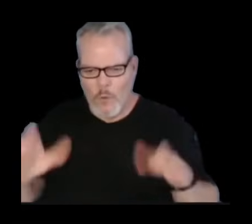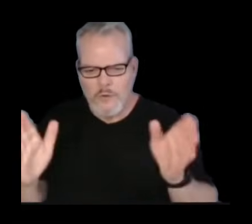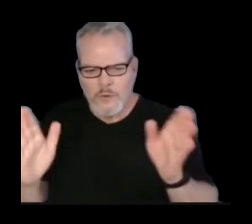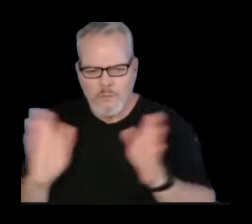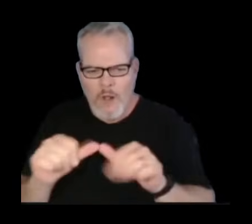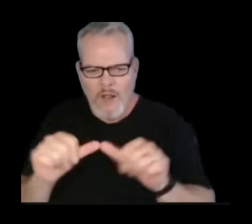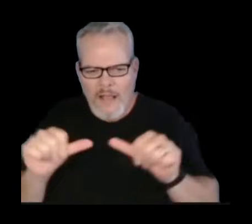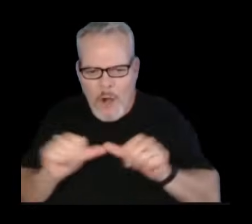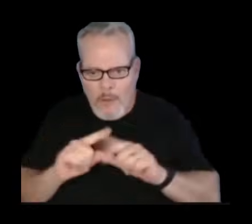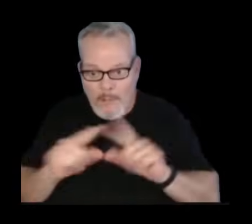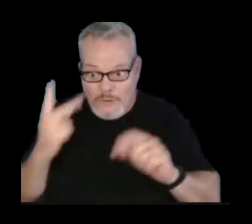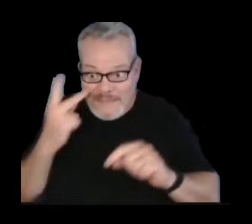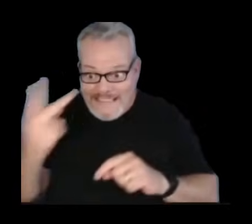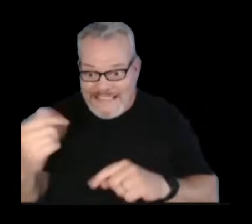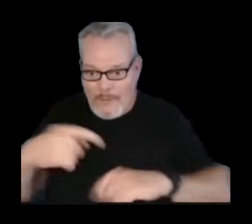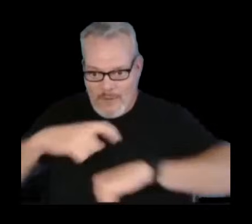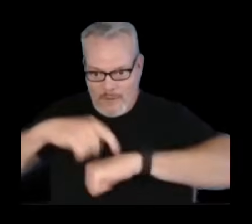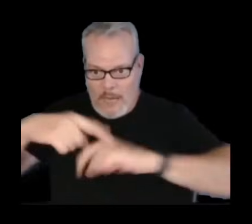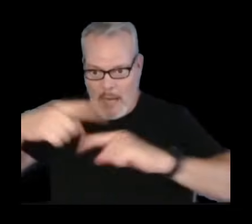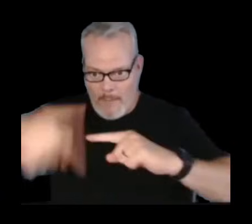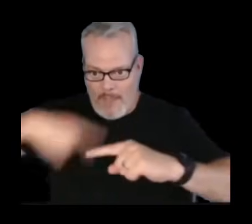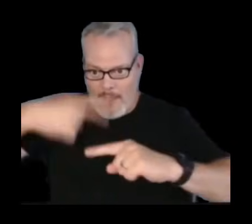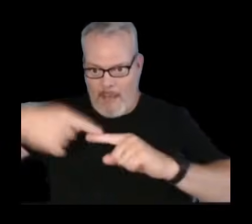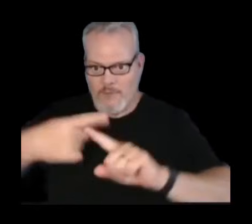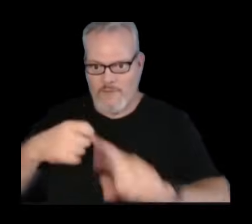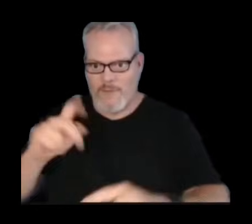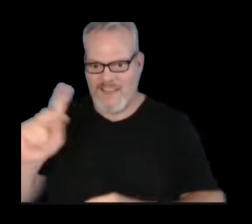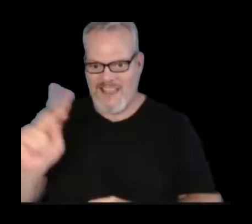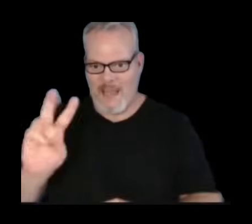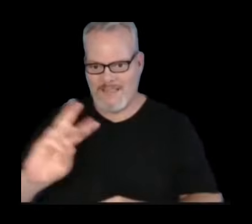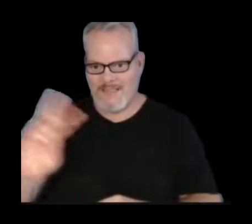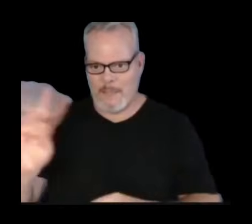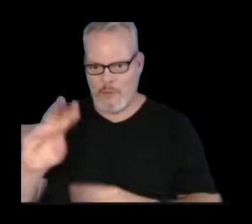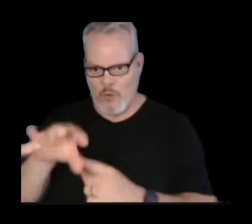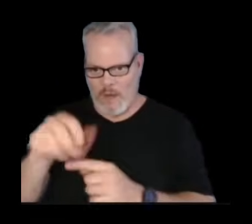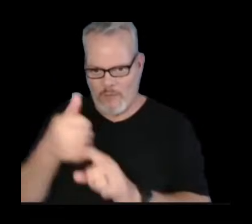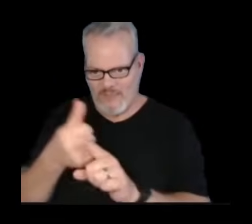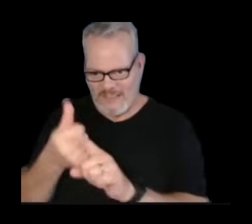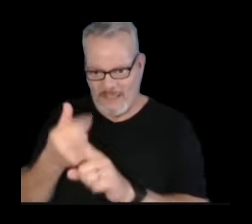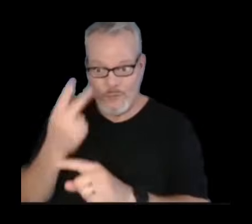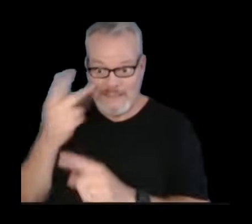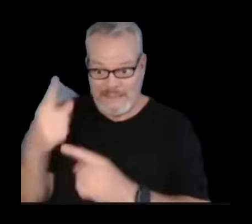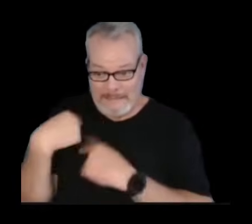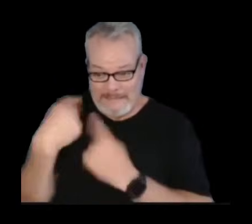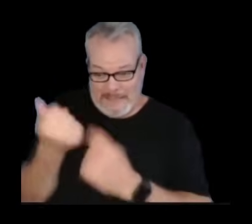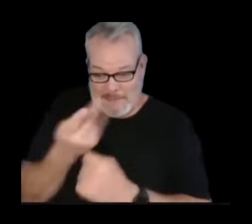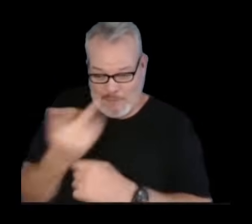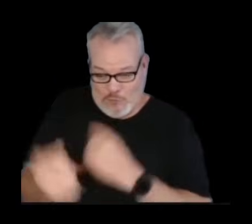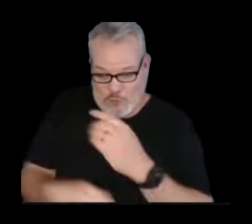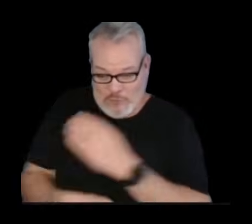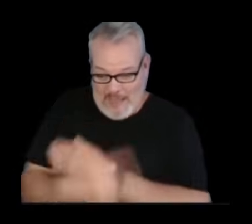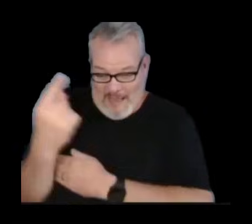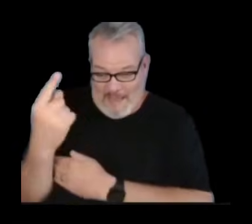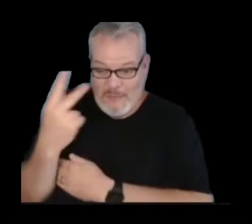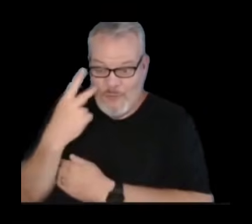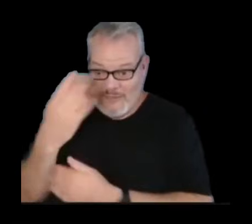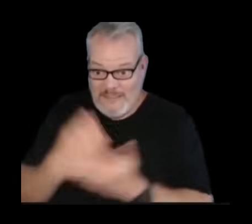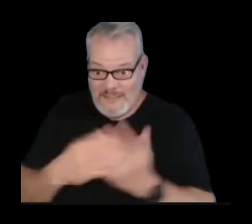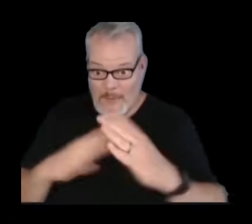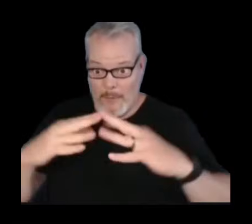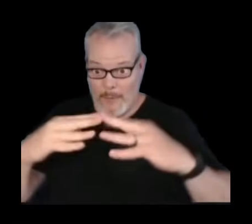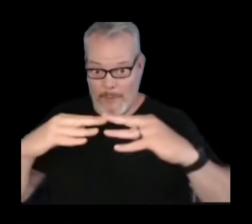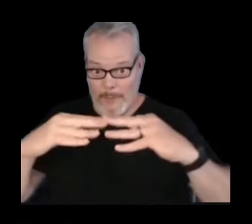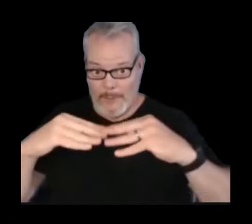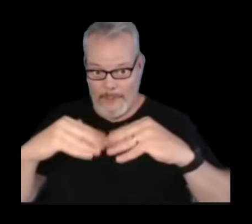the KW camera here, that over the last couple of days it has undergone some sinking in this central